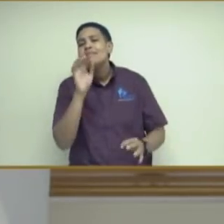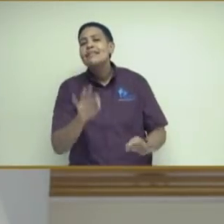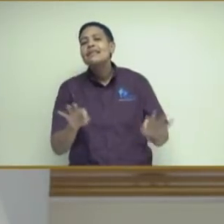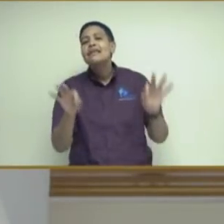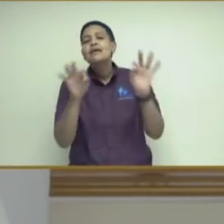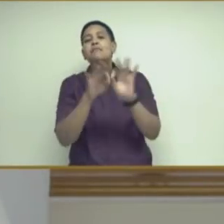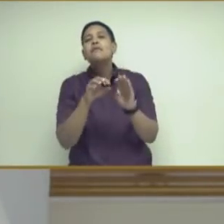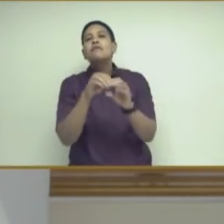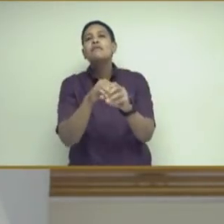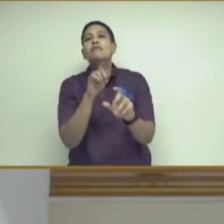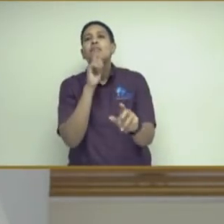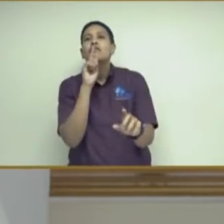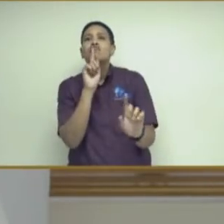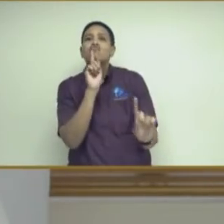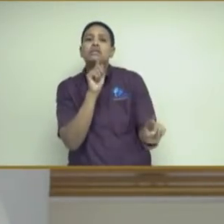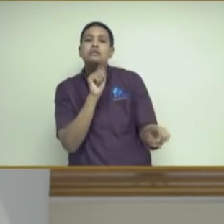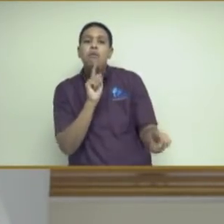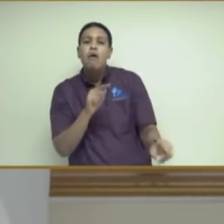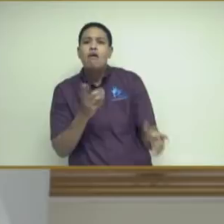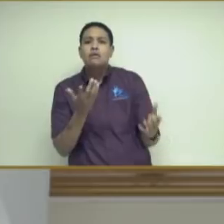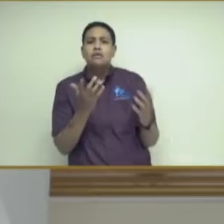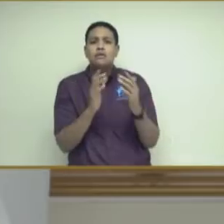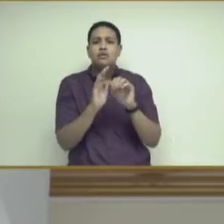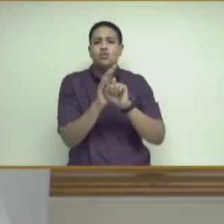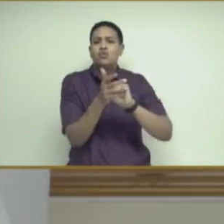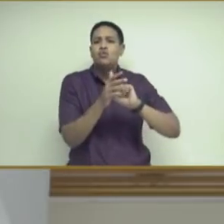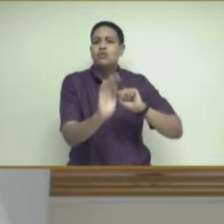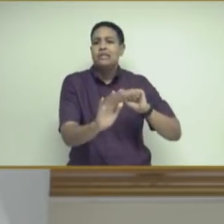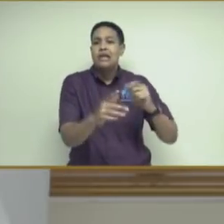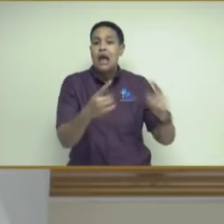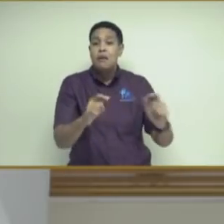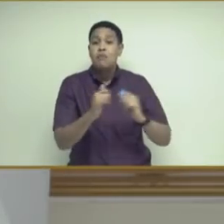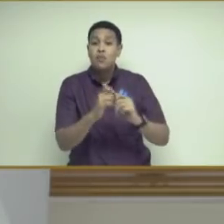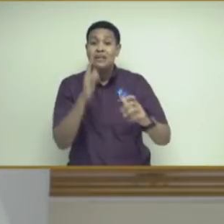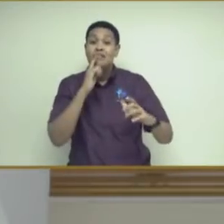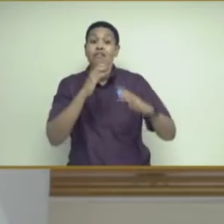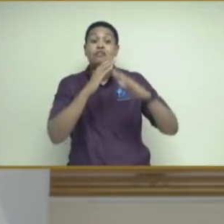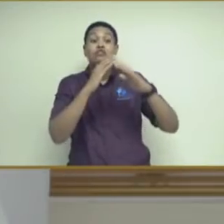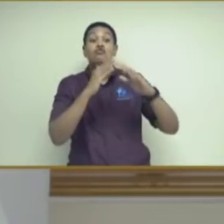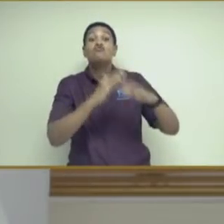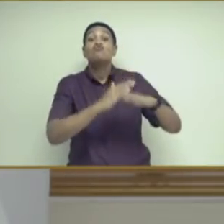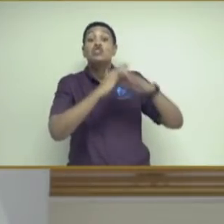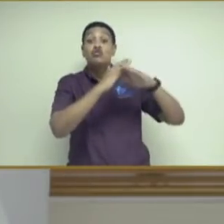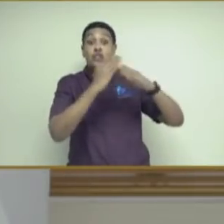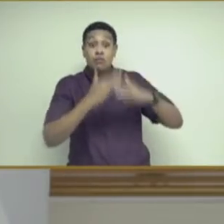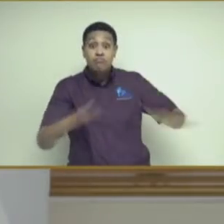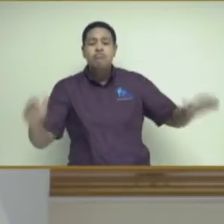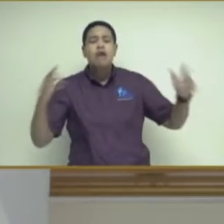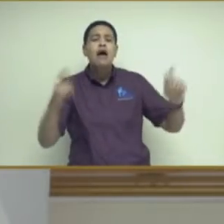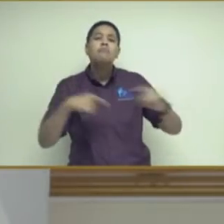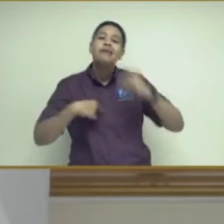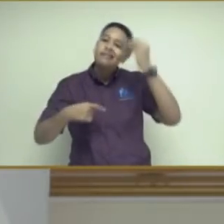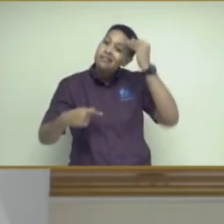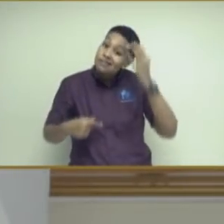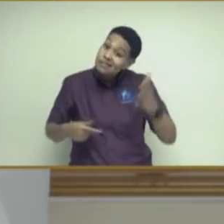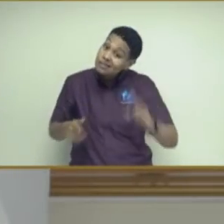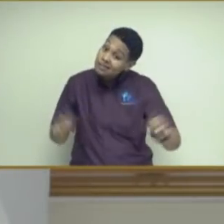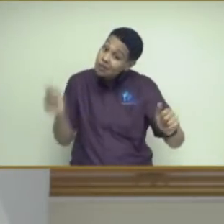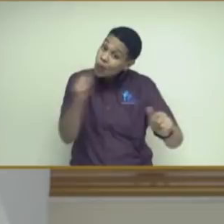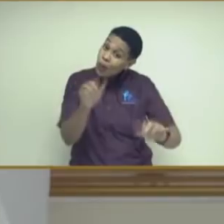important part of the response to COVID-19, even with the lifting of the restrictions. As we have said, everyone